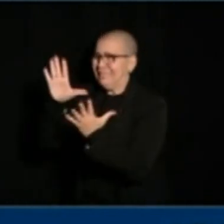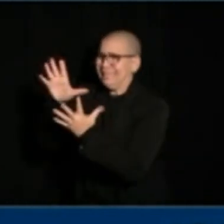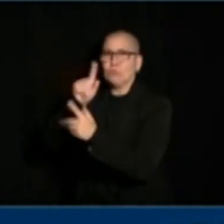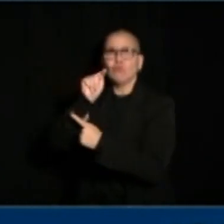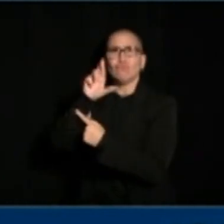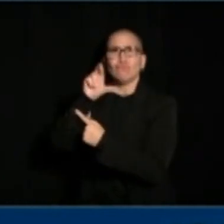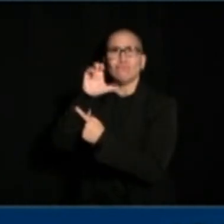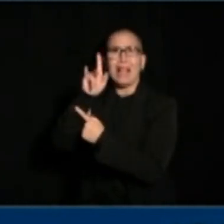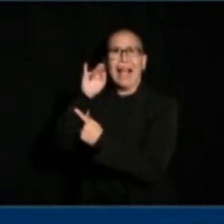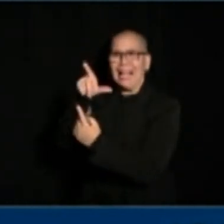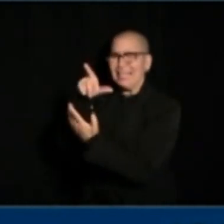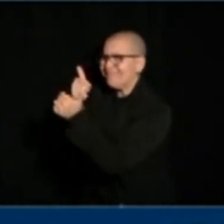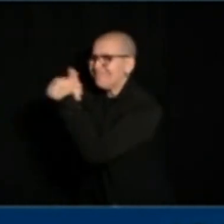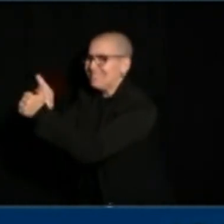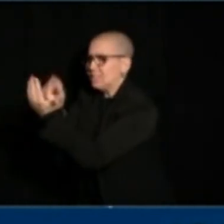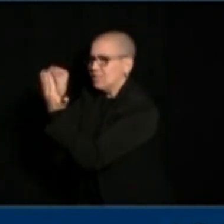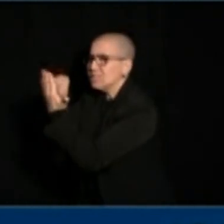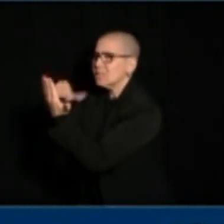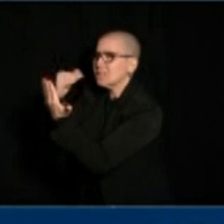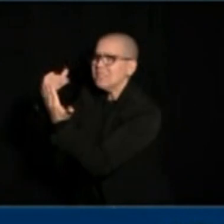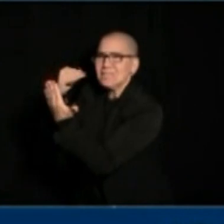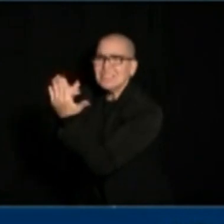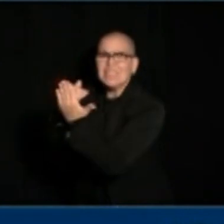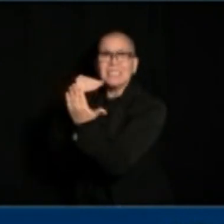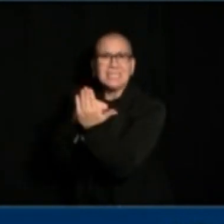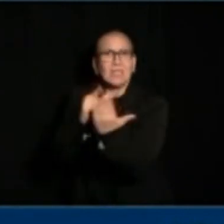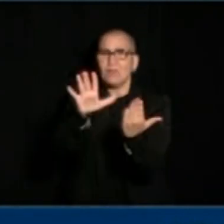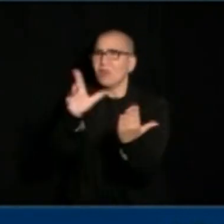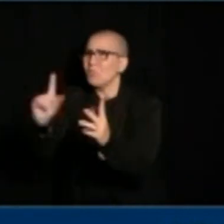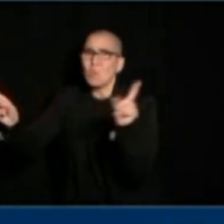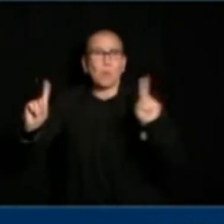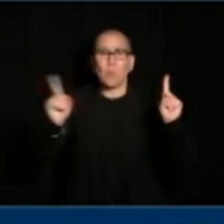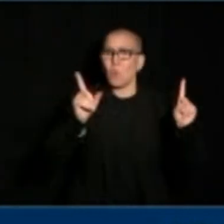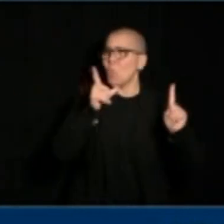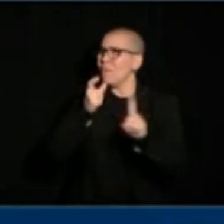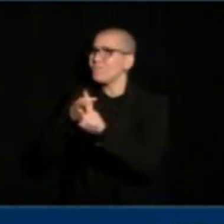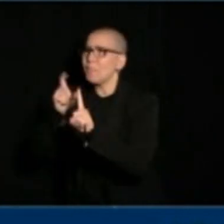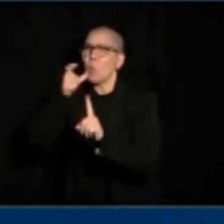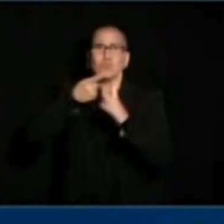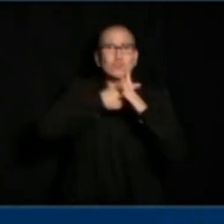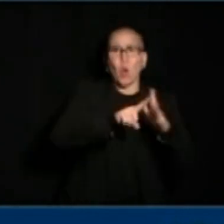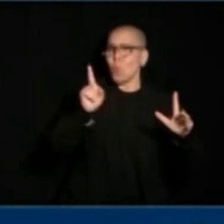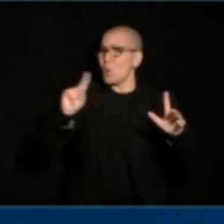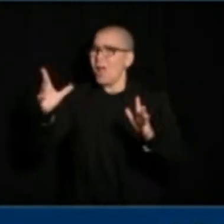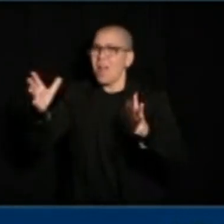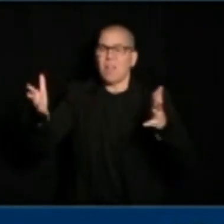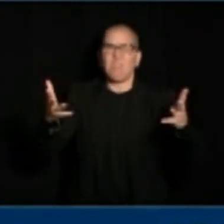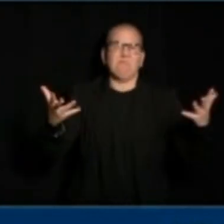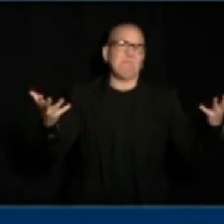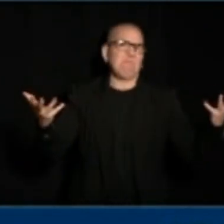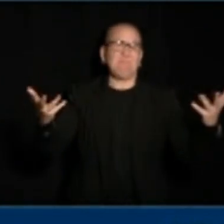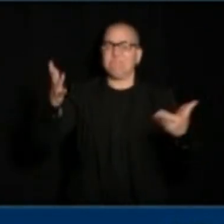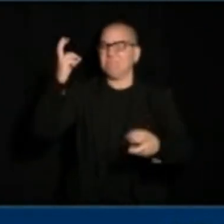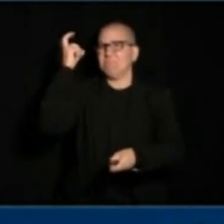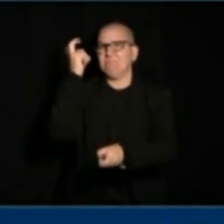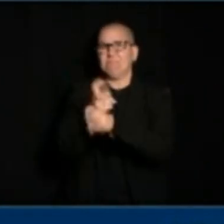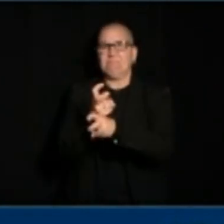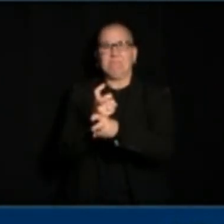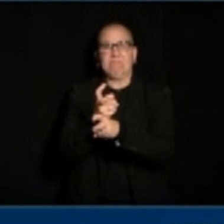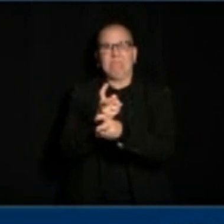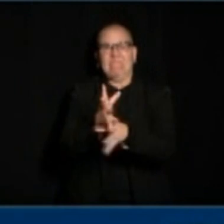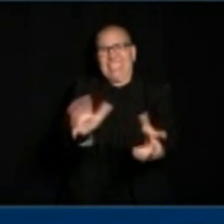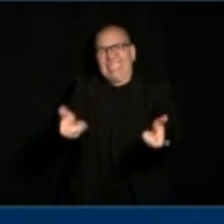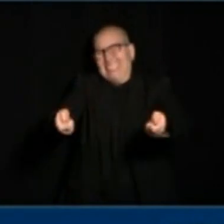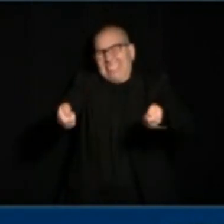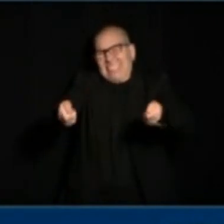be for us is, where do we know we can make an impact? Where can we slow the spread of the virus again to not overwhelm those